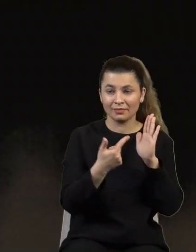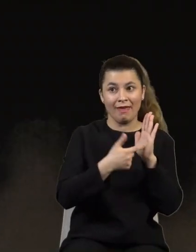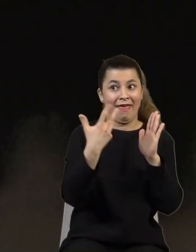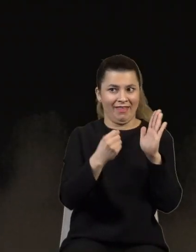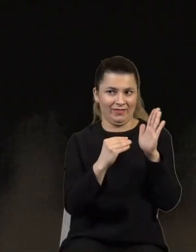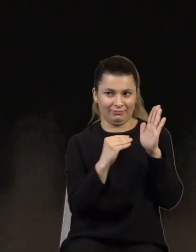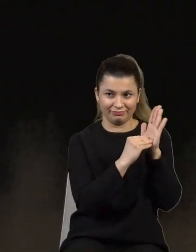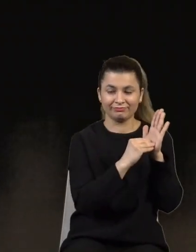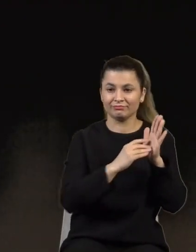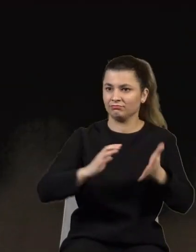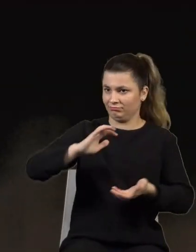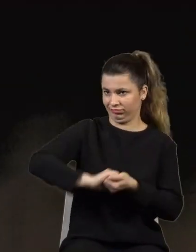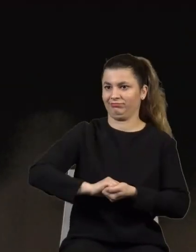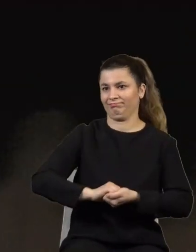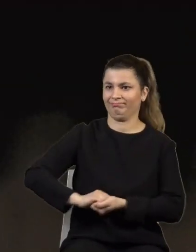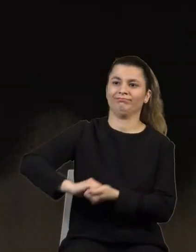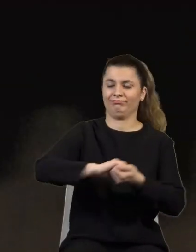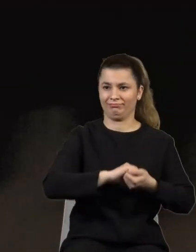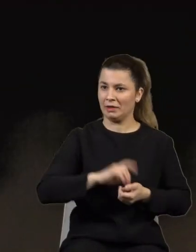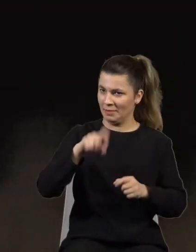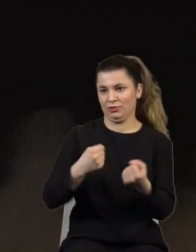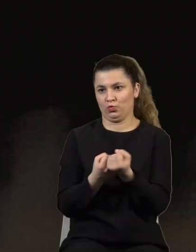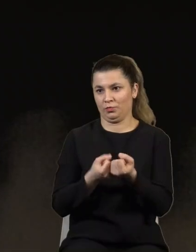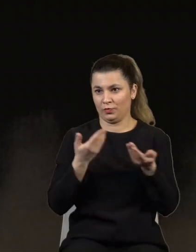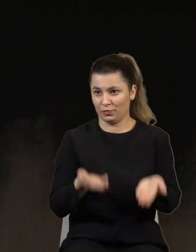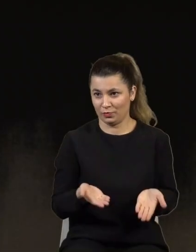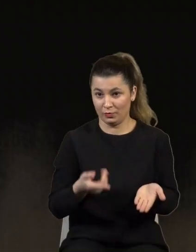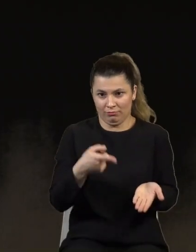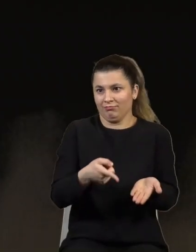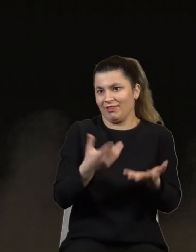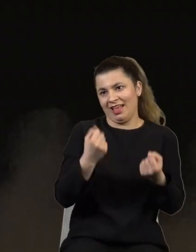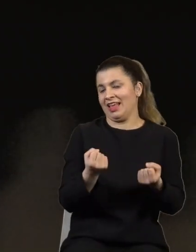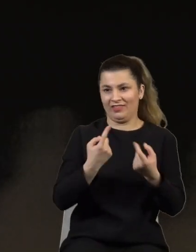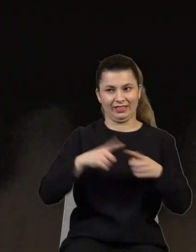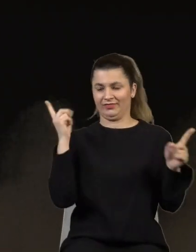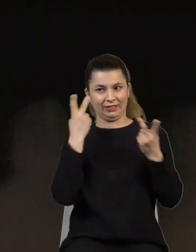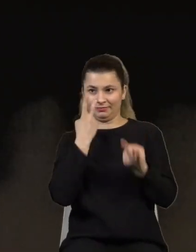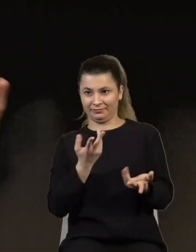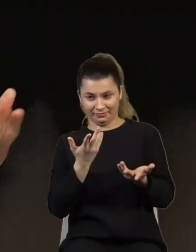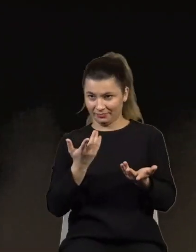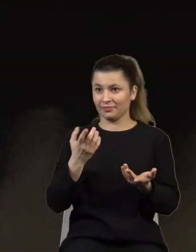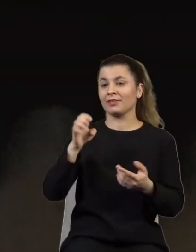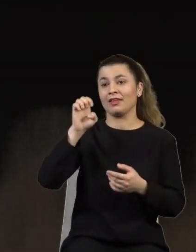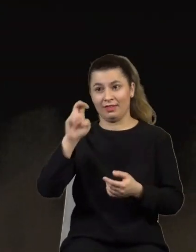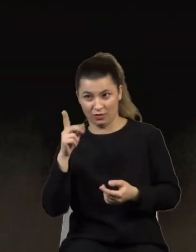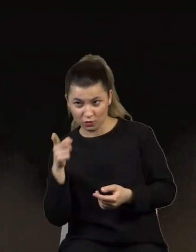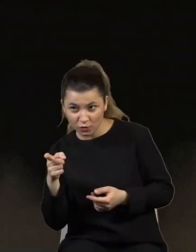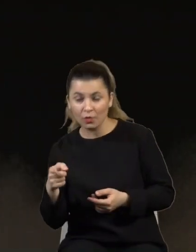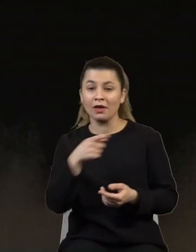funds. But my organization, TNE, we recently did an analysis where we looked at the impacts of 15, 20 years